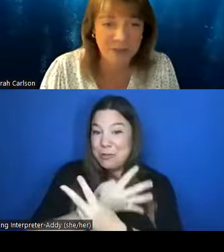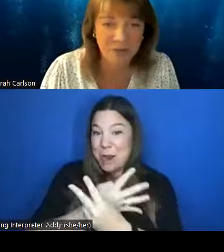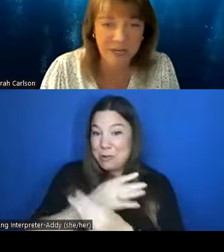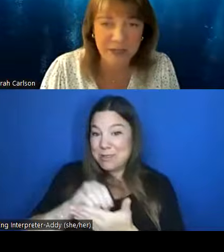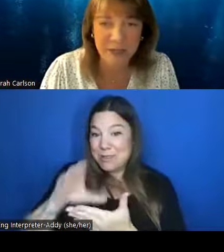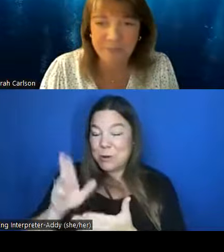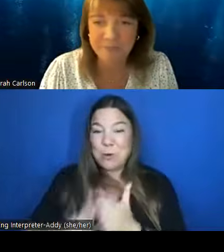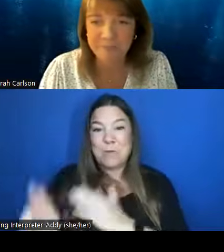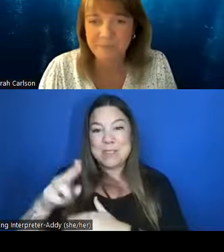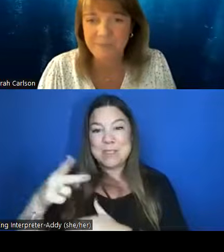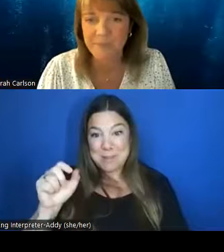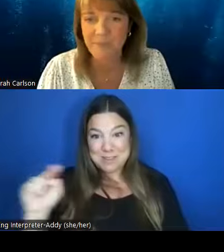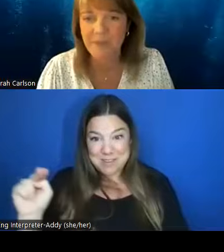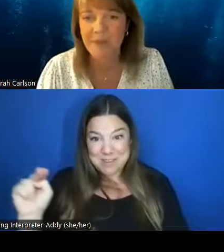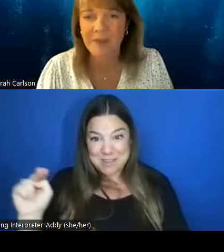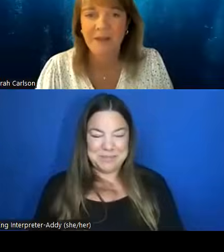University of Pennsylvania.